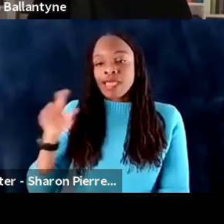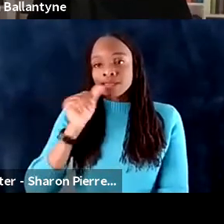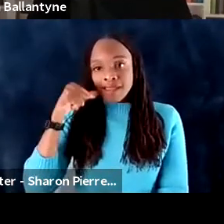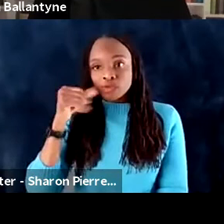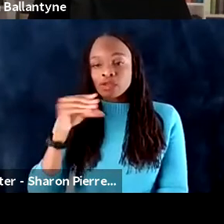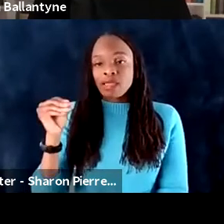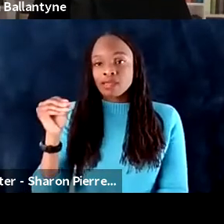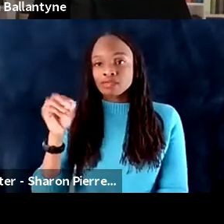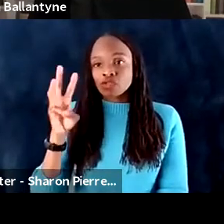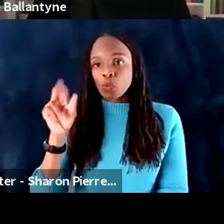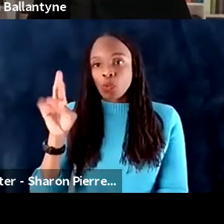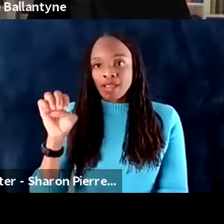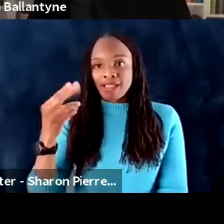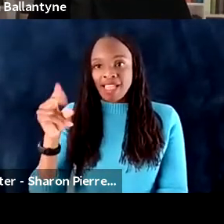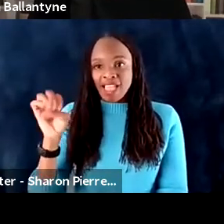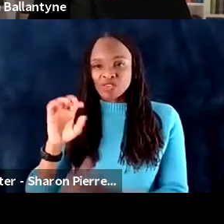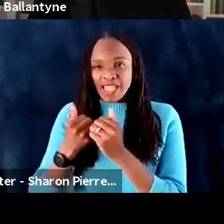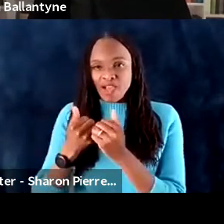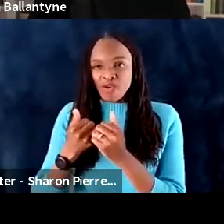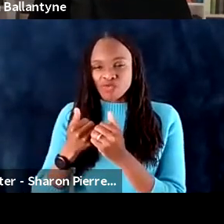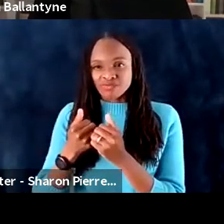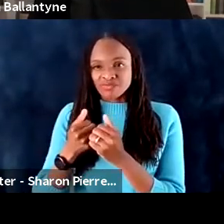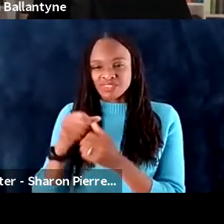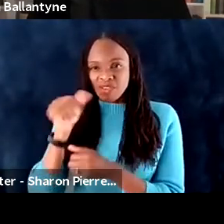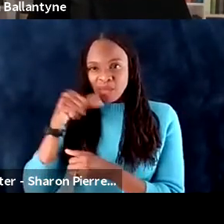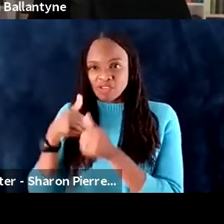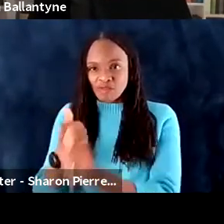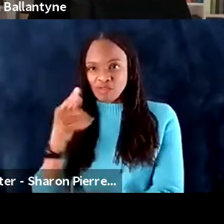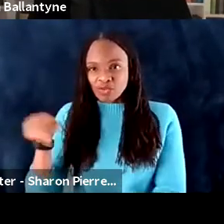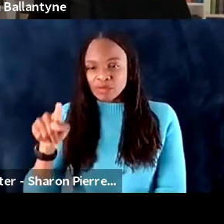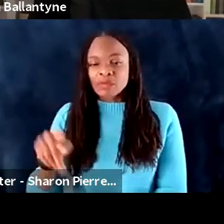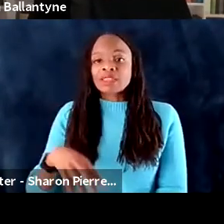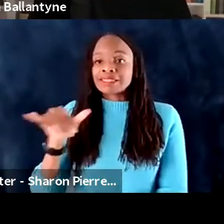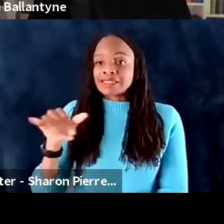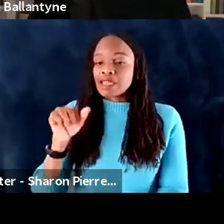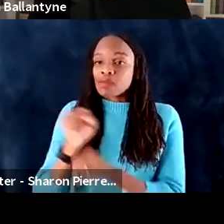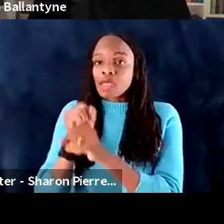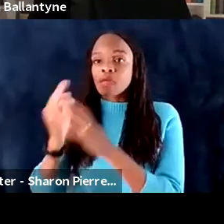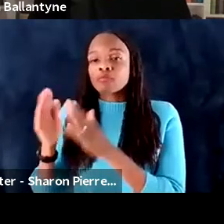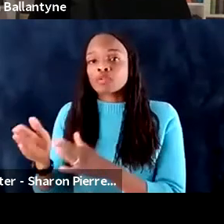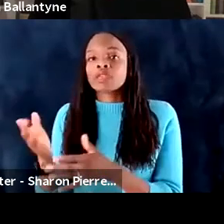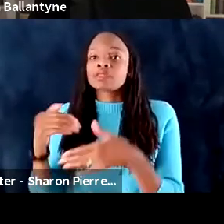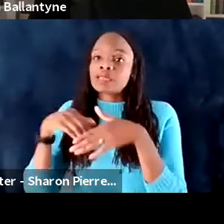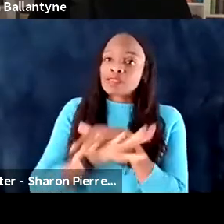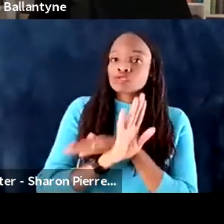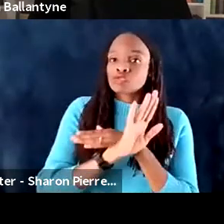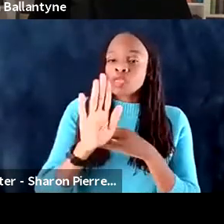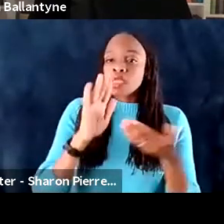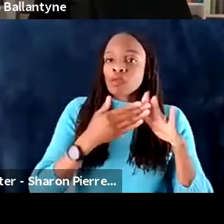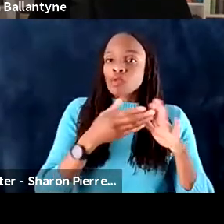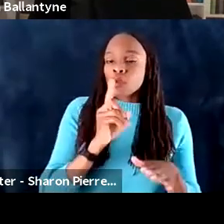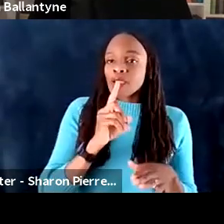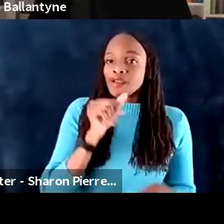Amazon warehouses are tracked. Those same employees, then go into their own communities where